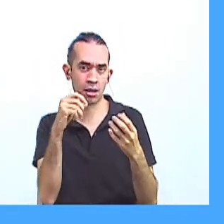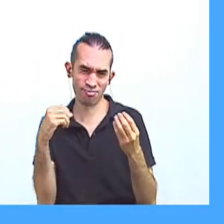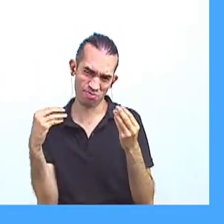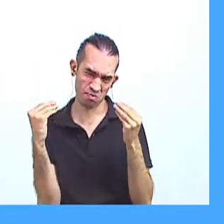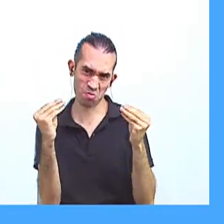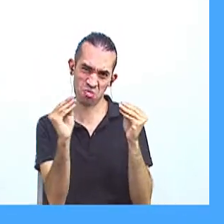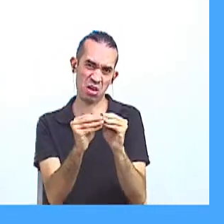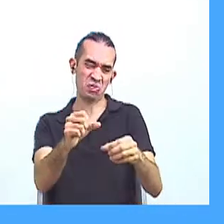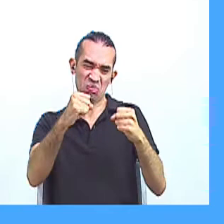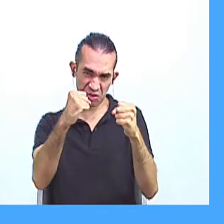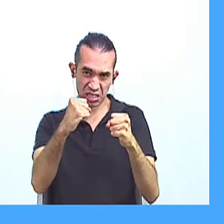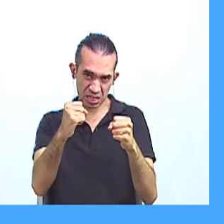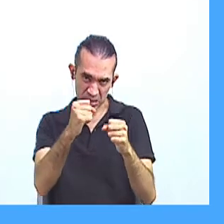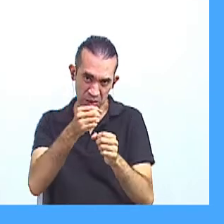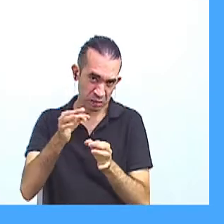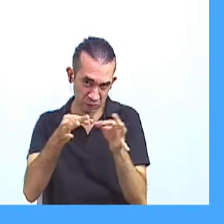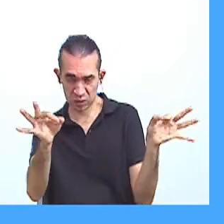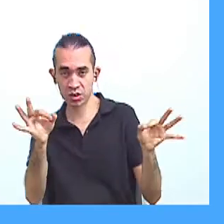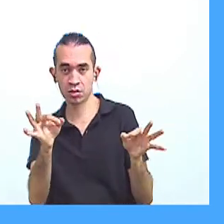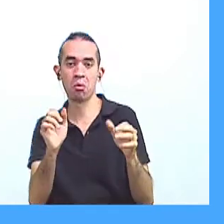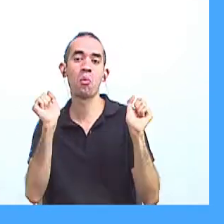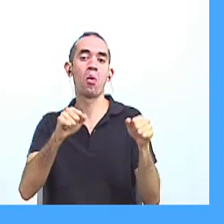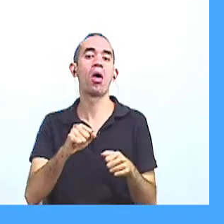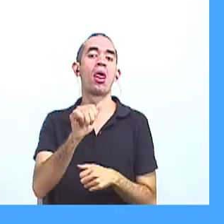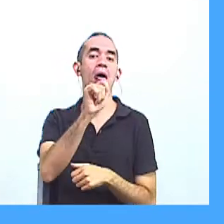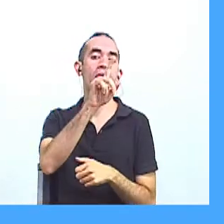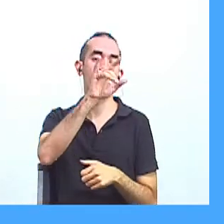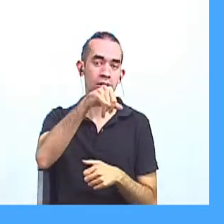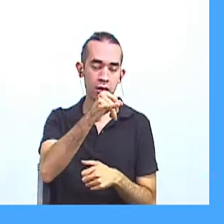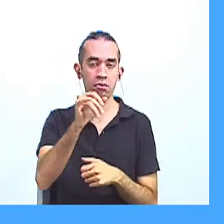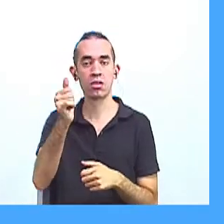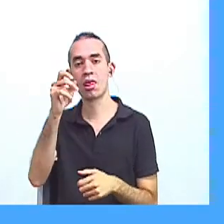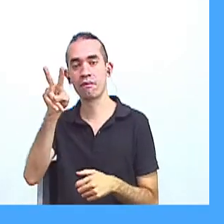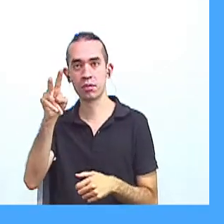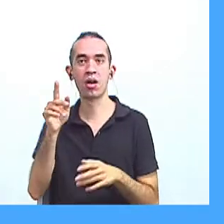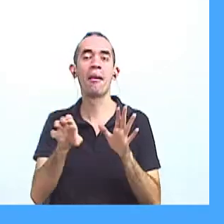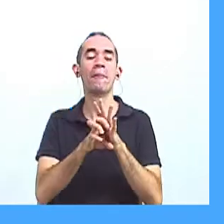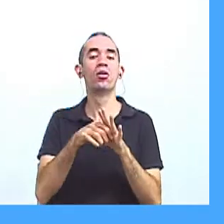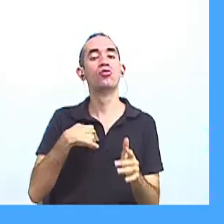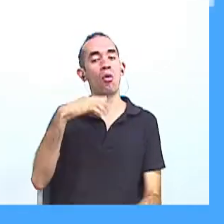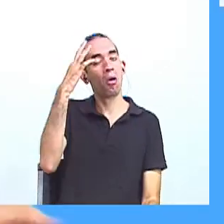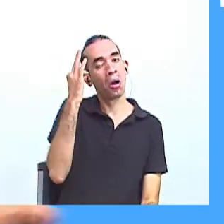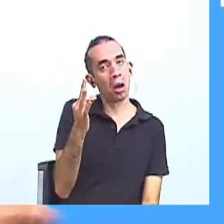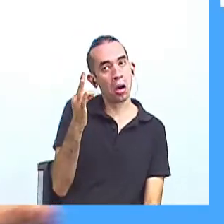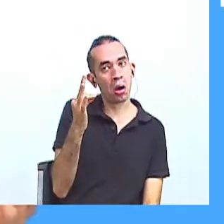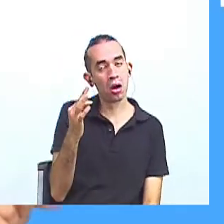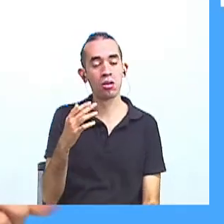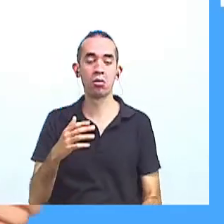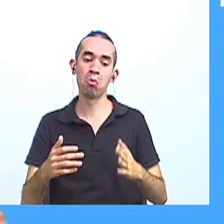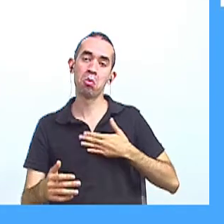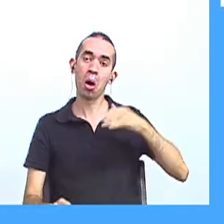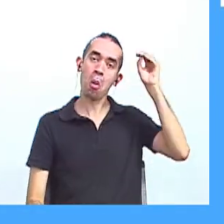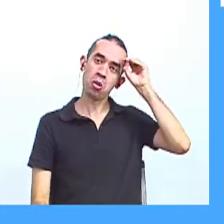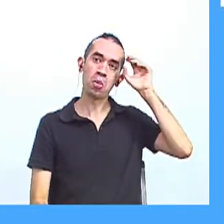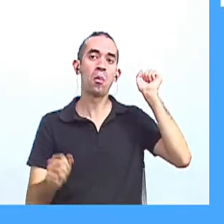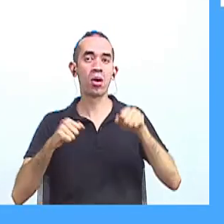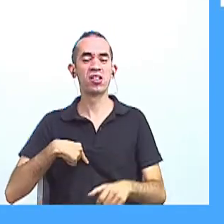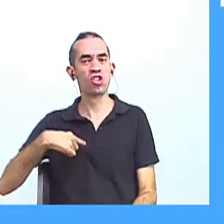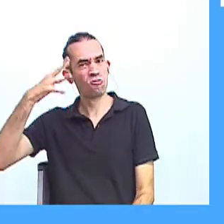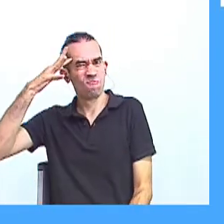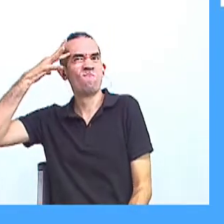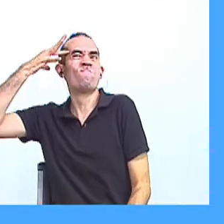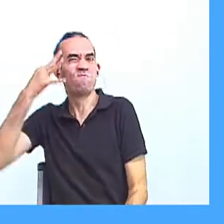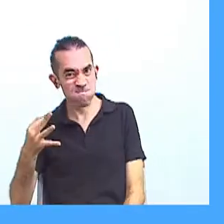can use adverbs and adjectives to do this. Instead of I believe or in my opinion, you can use I